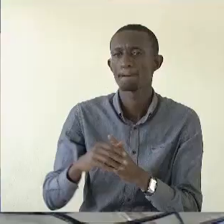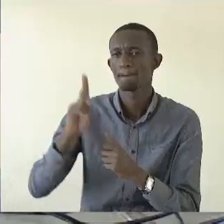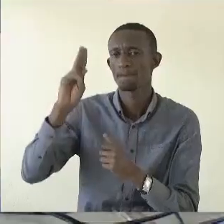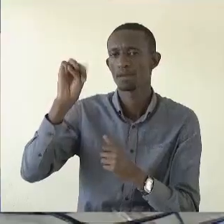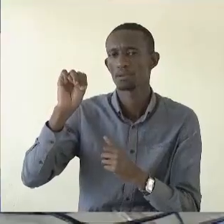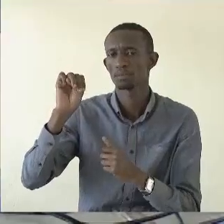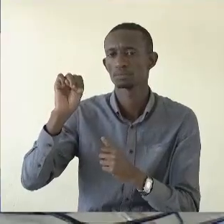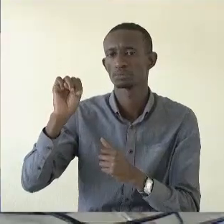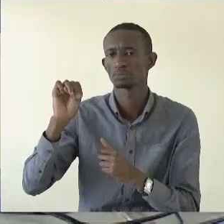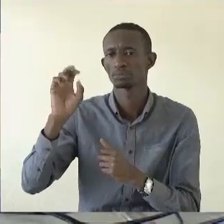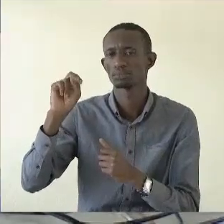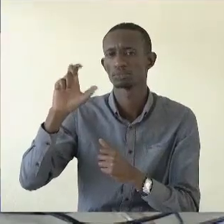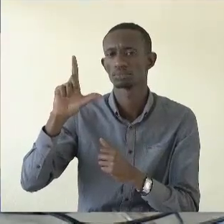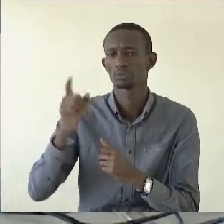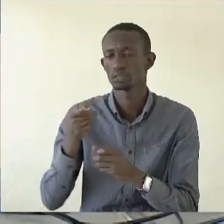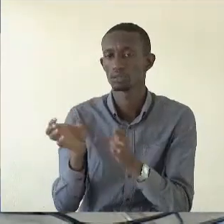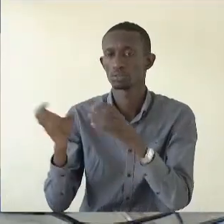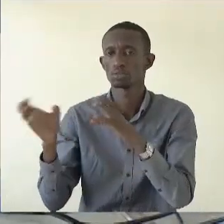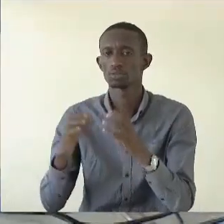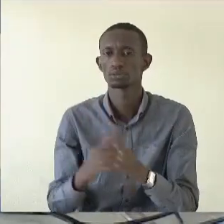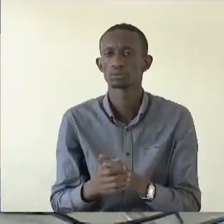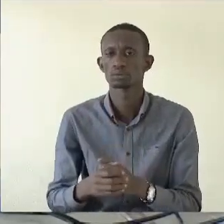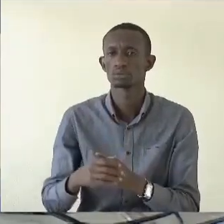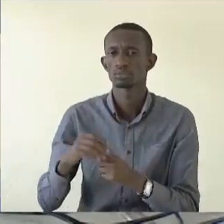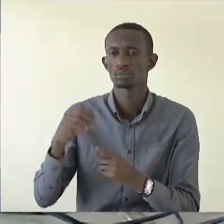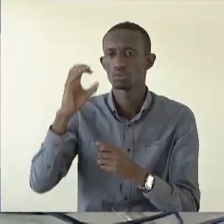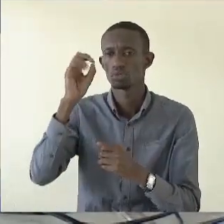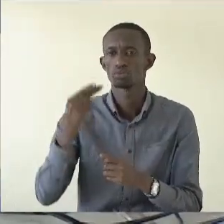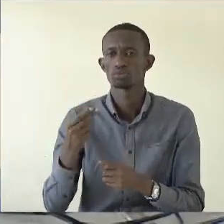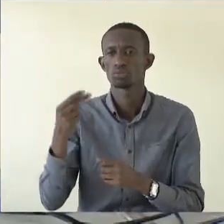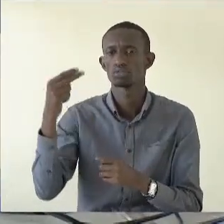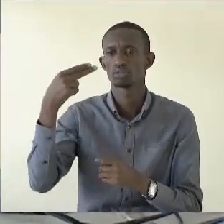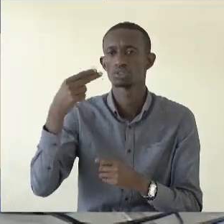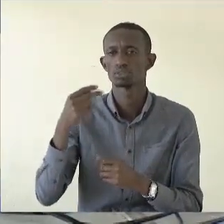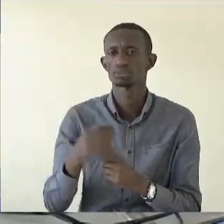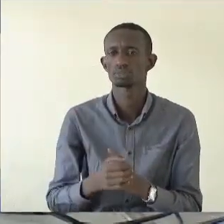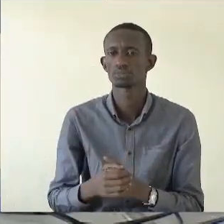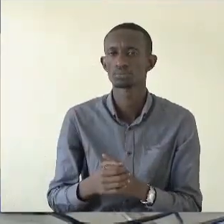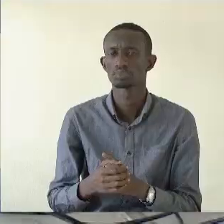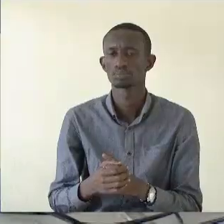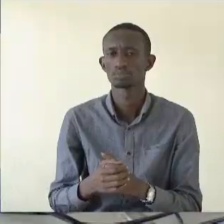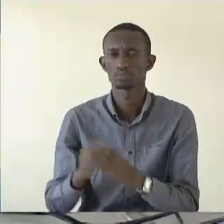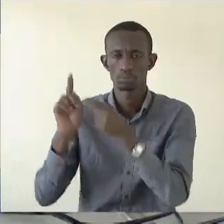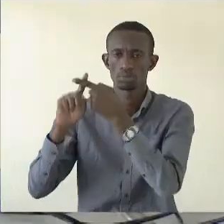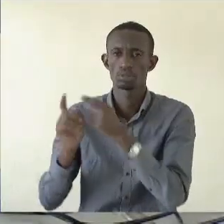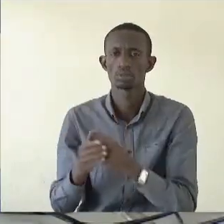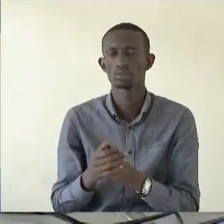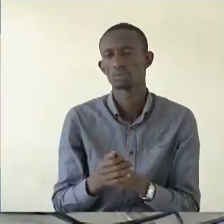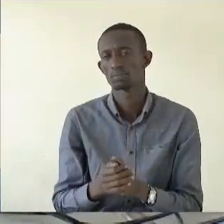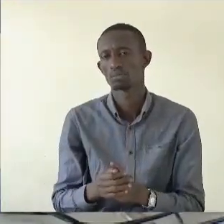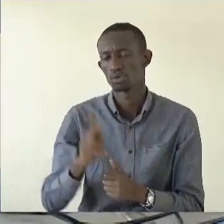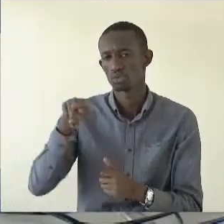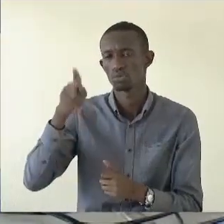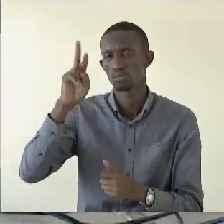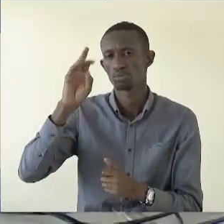permanganate, this is the common oxidizing agent, strong oxidizing agent, so potassium dichromate, I